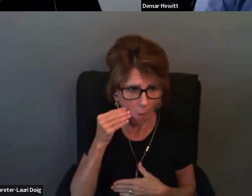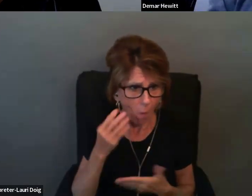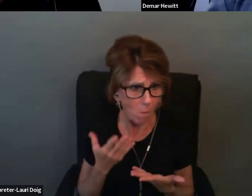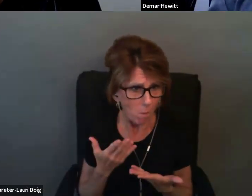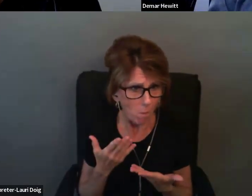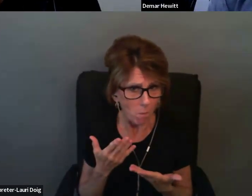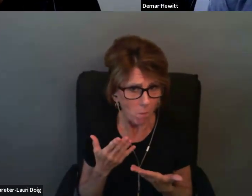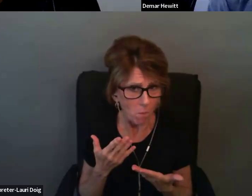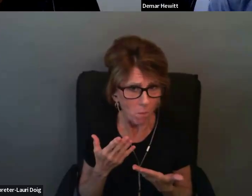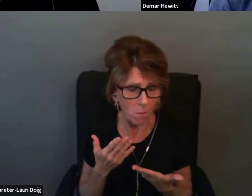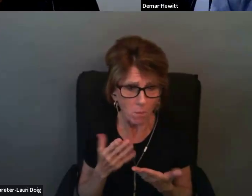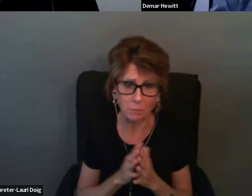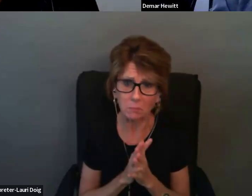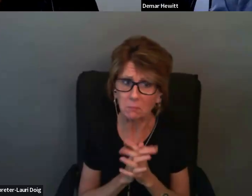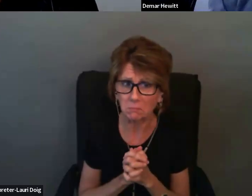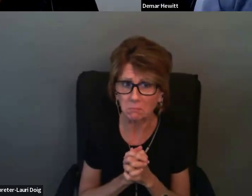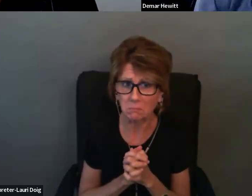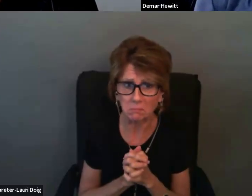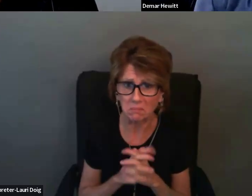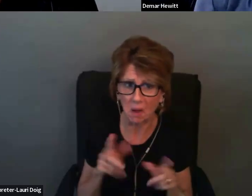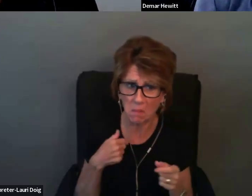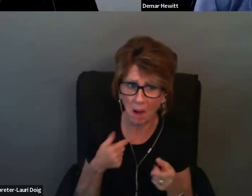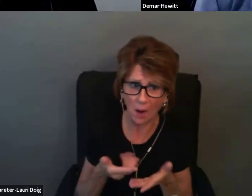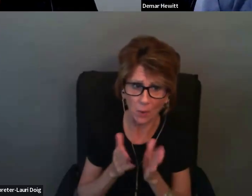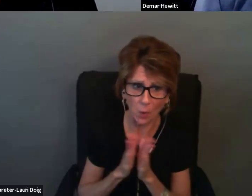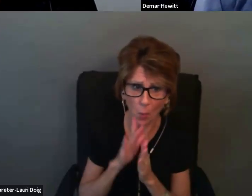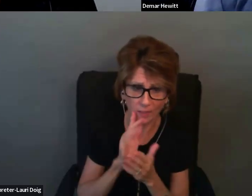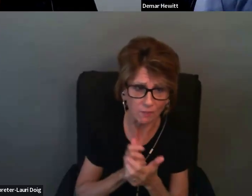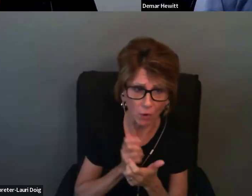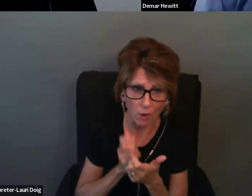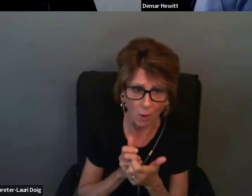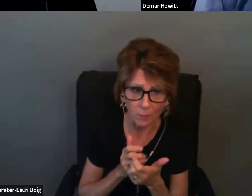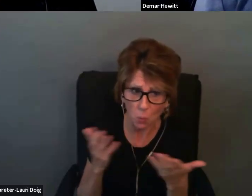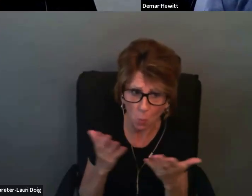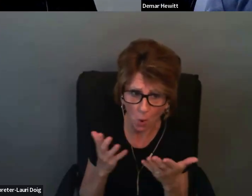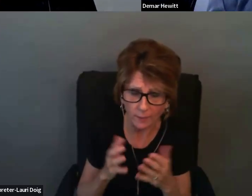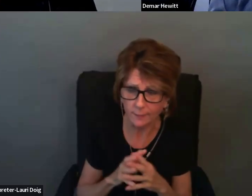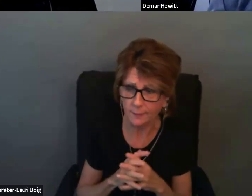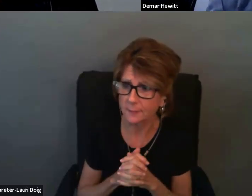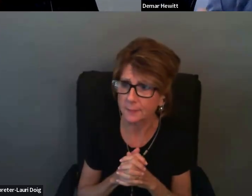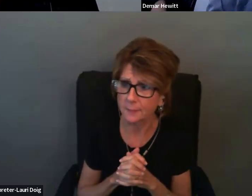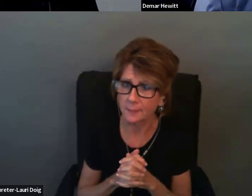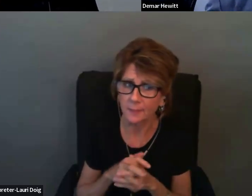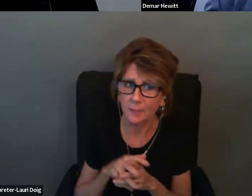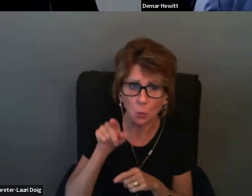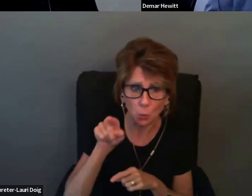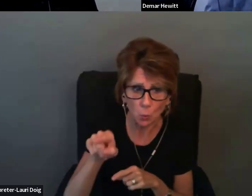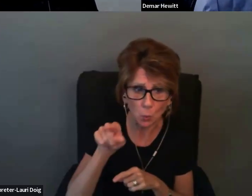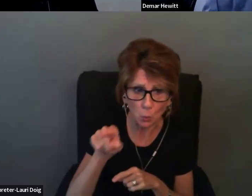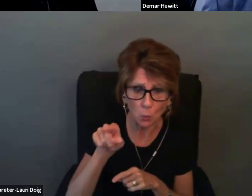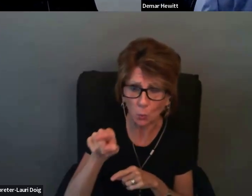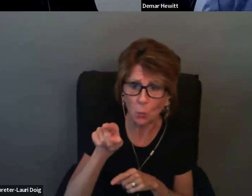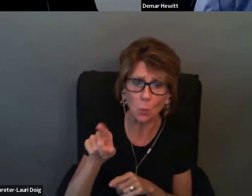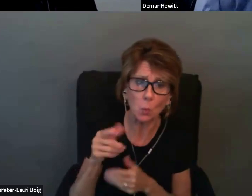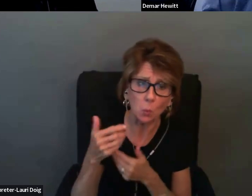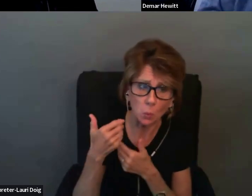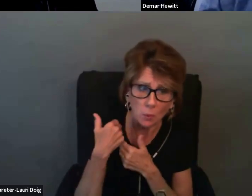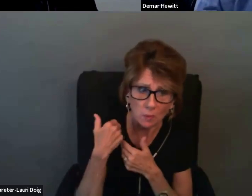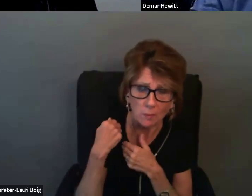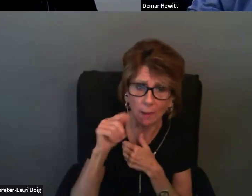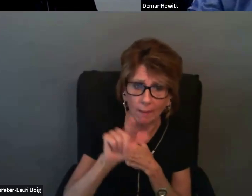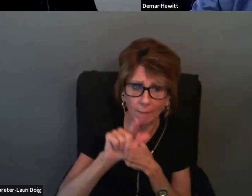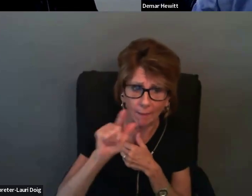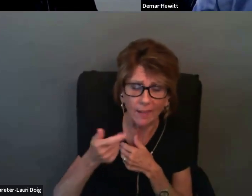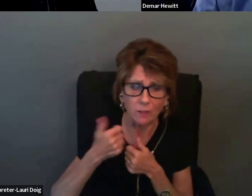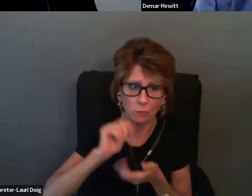your request for accommodation would be that the landlord takes the particular steps to